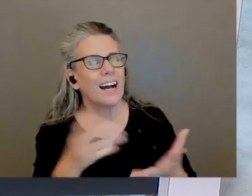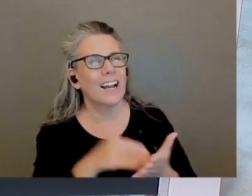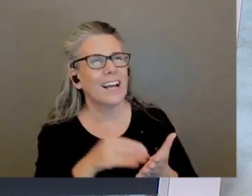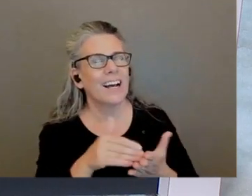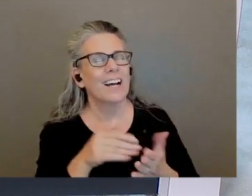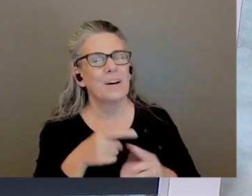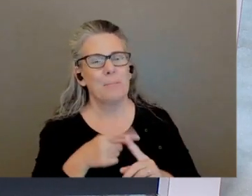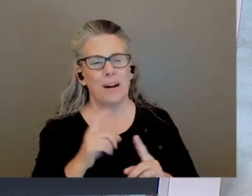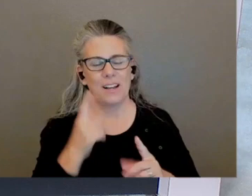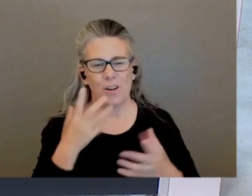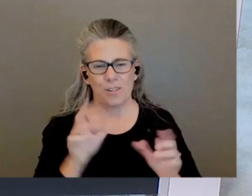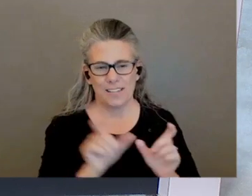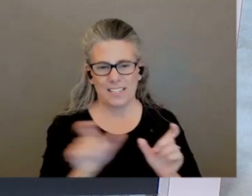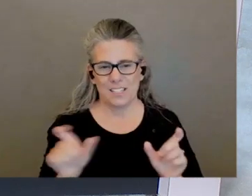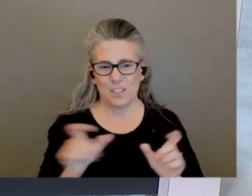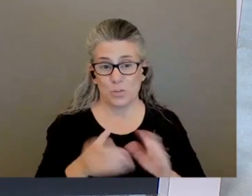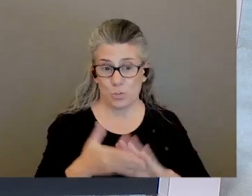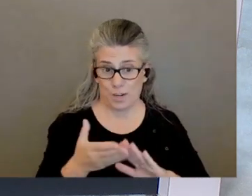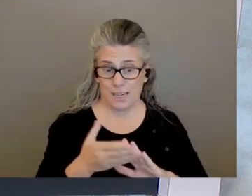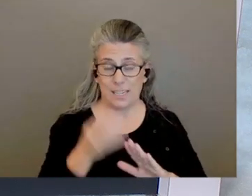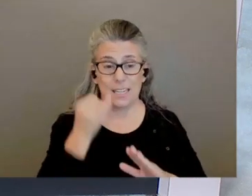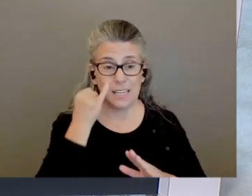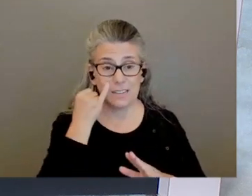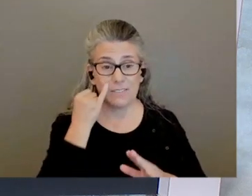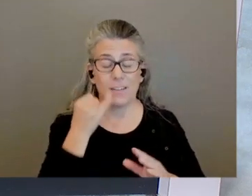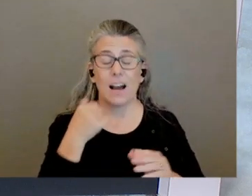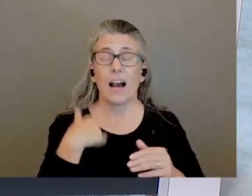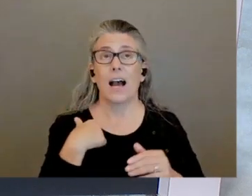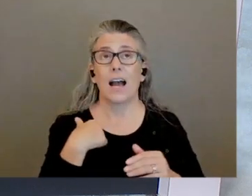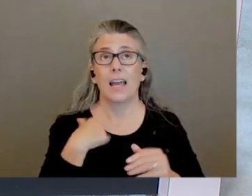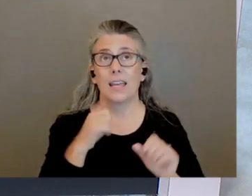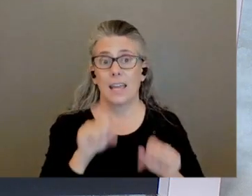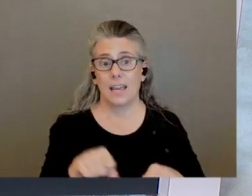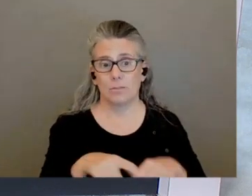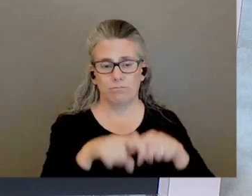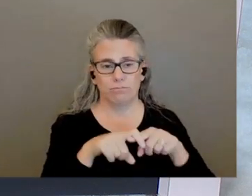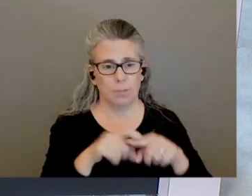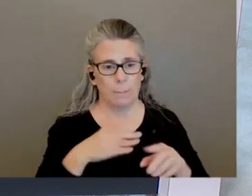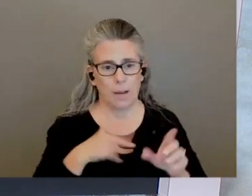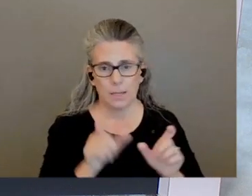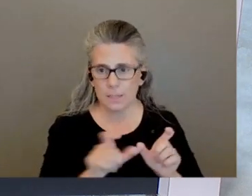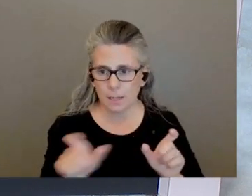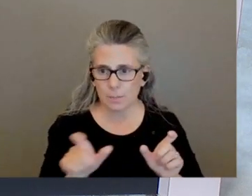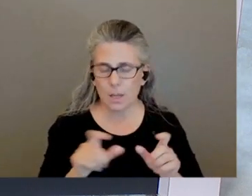don't want. Can I just stop my instance, change the instance type, and restart, and